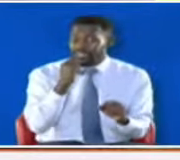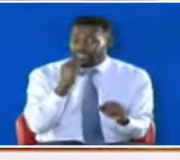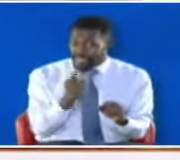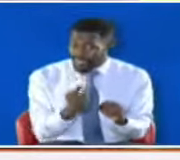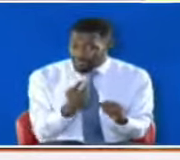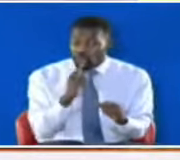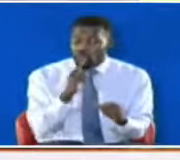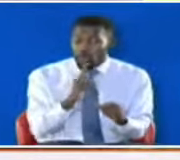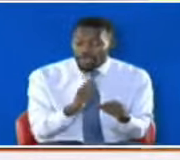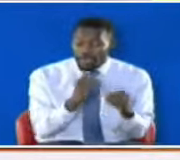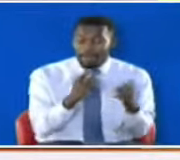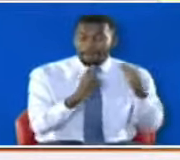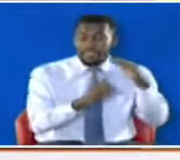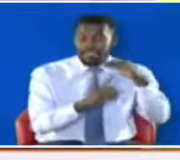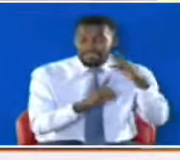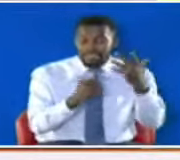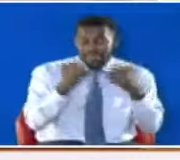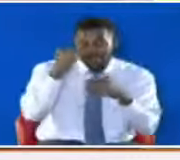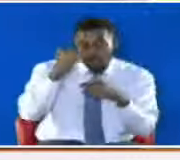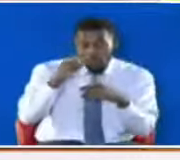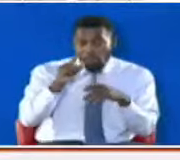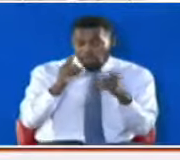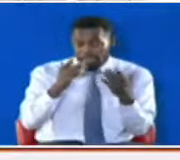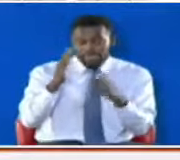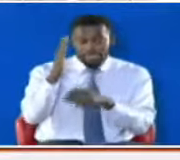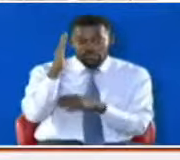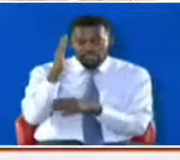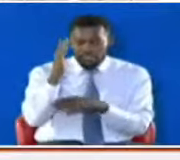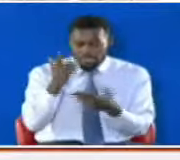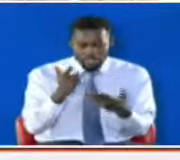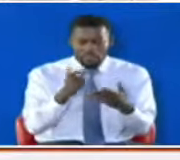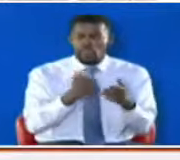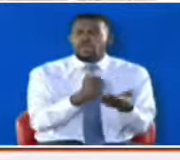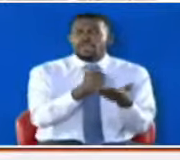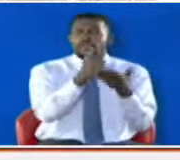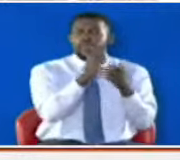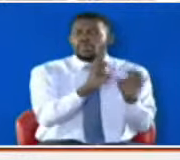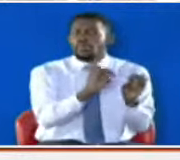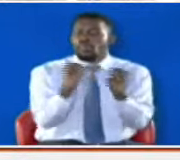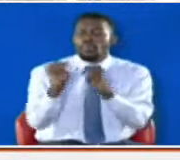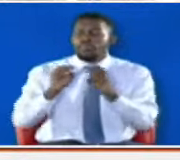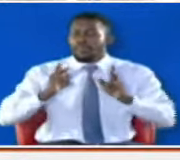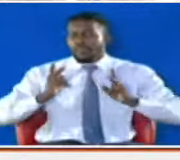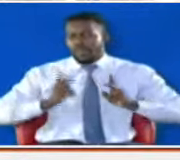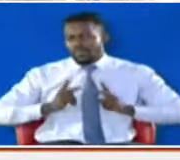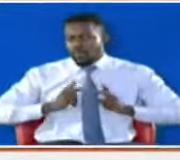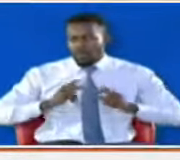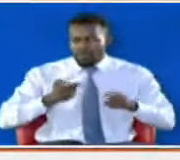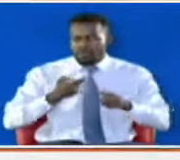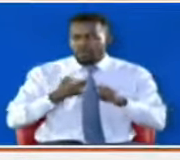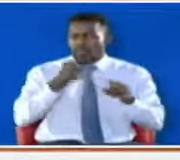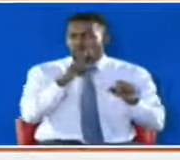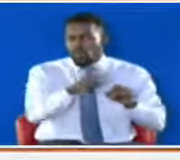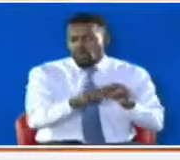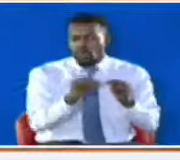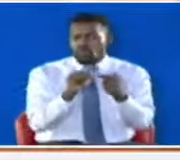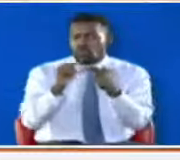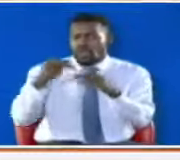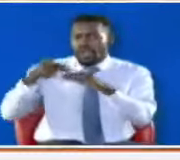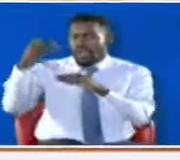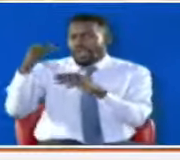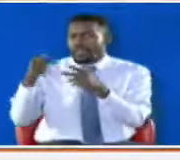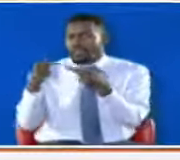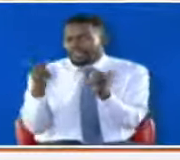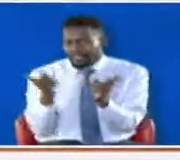the relocation and evacuation of the affected members of the public, identification of sites for temporary shelter for